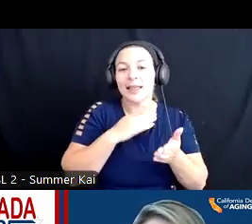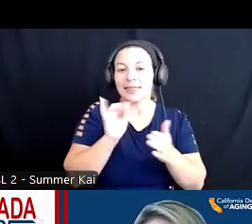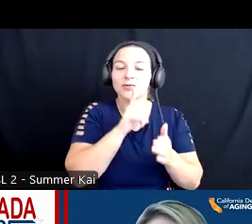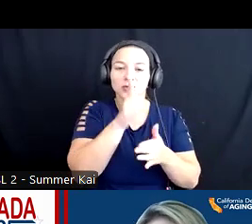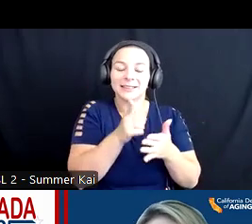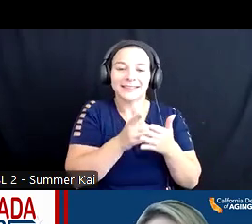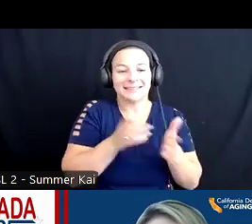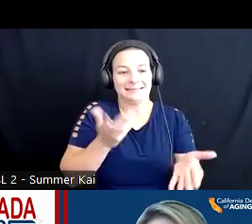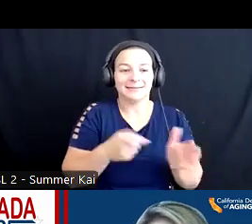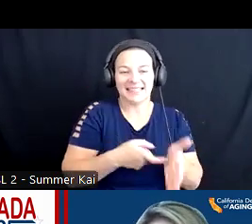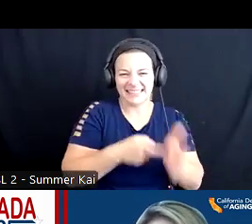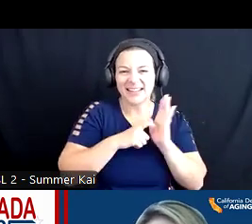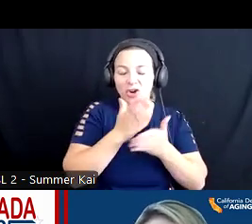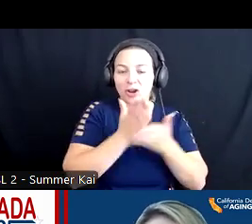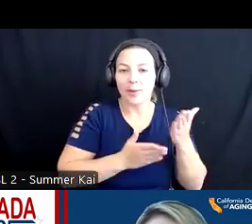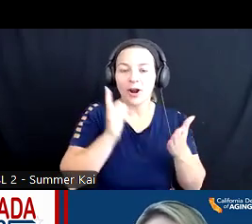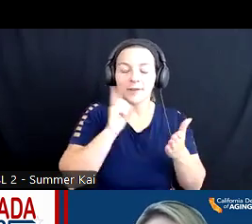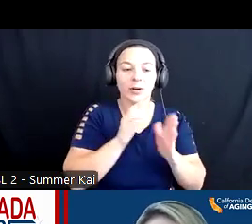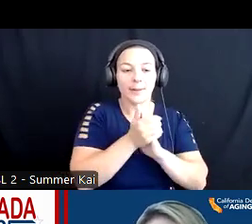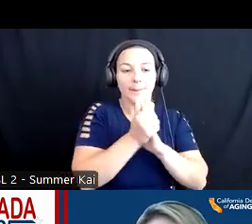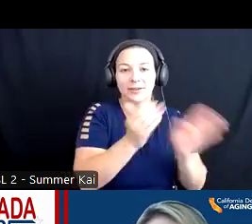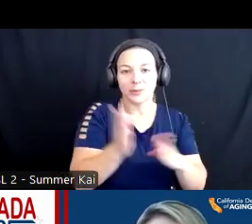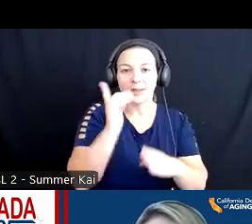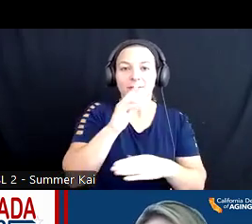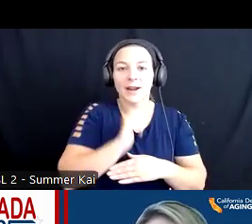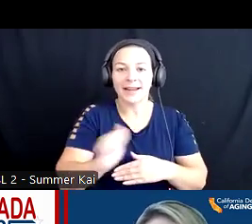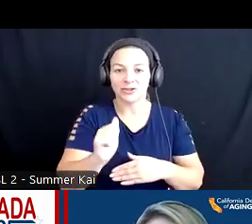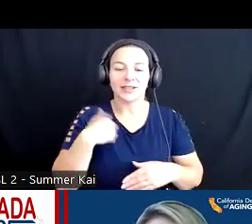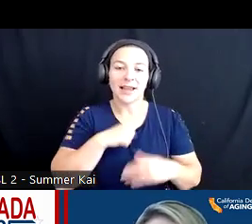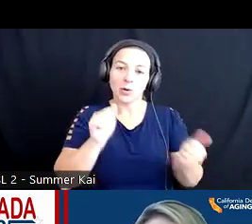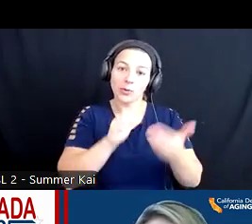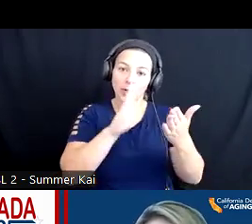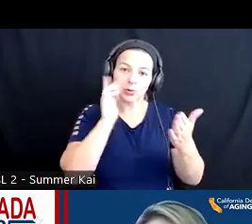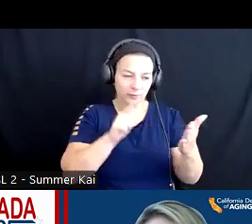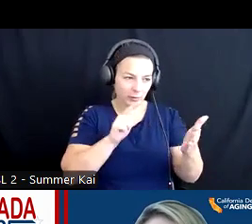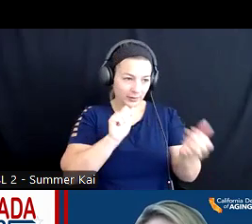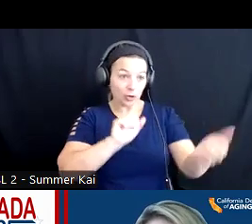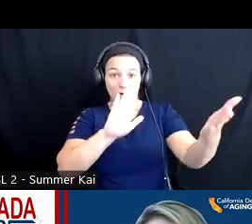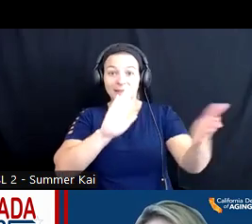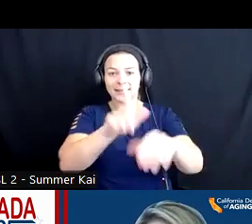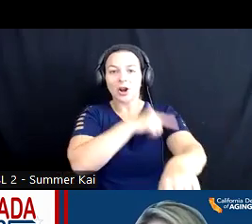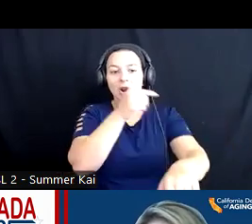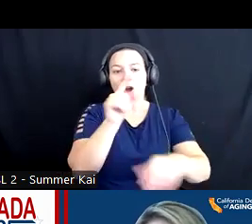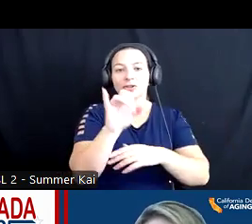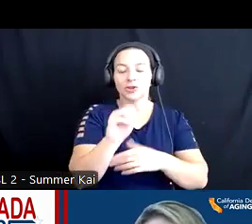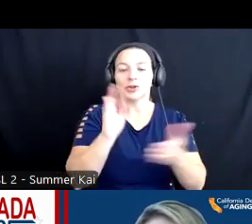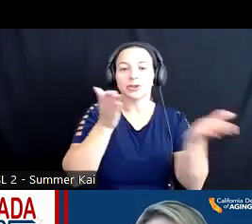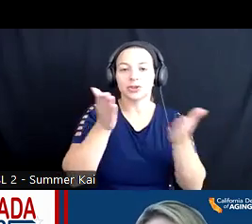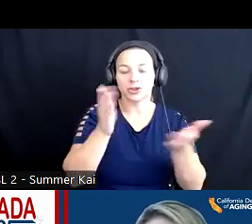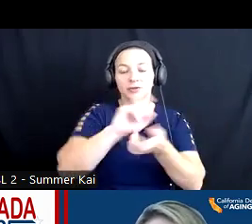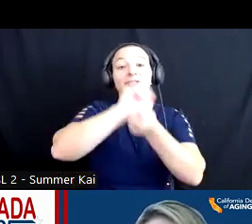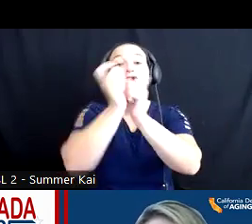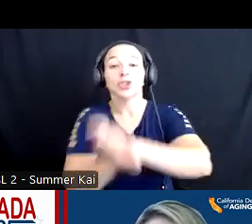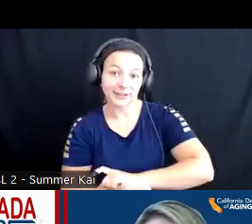the master plans for aging's approach to long-term services and supports system change. I just